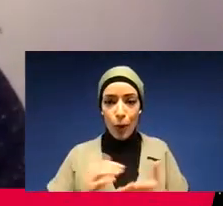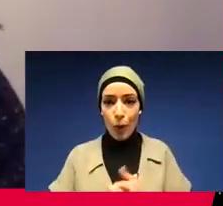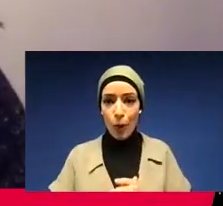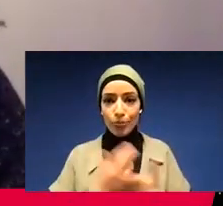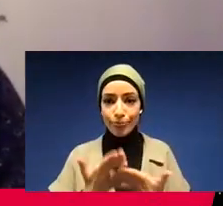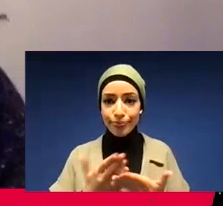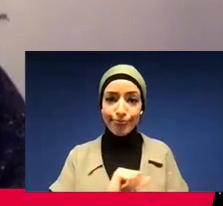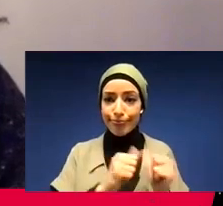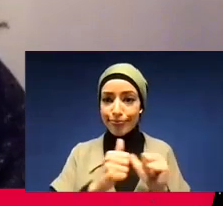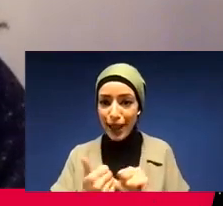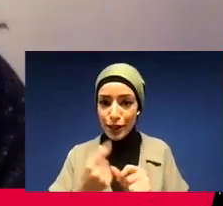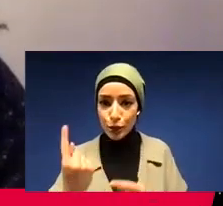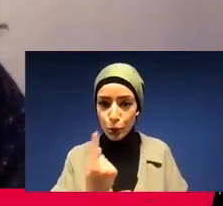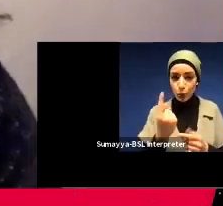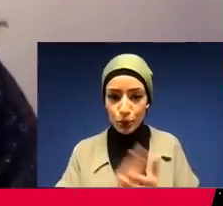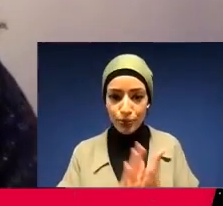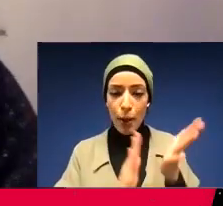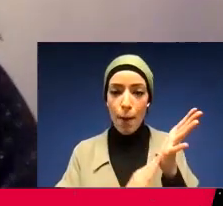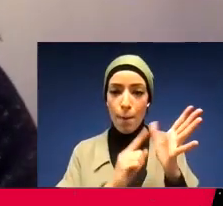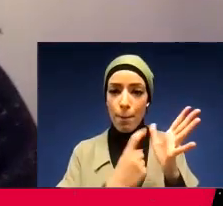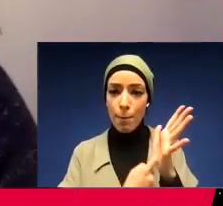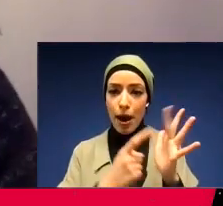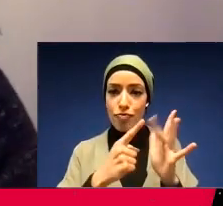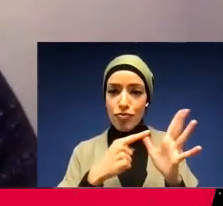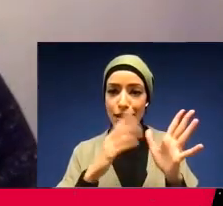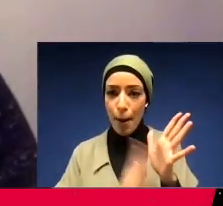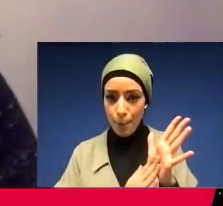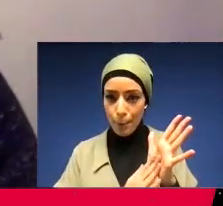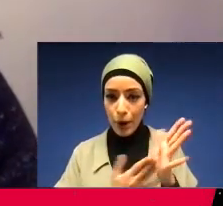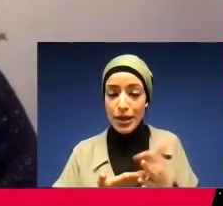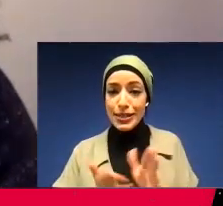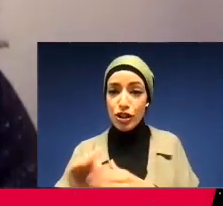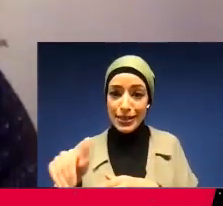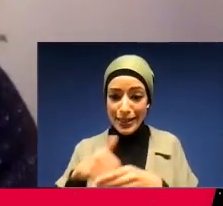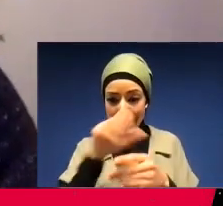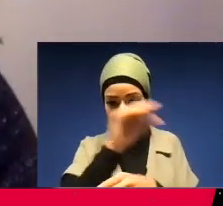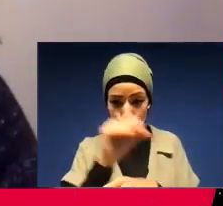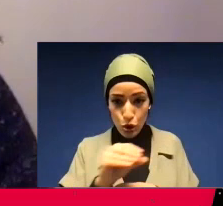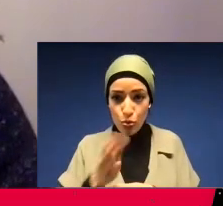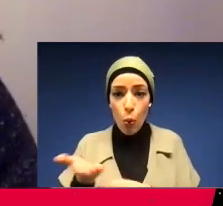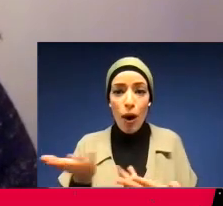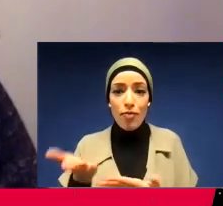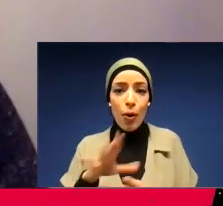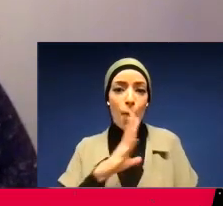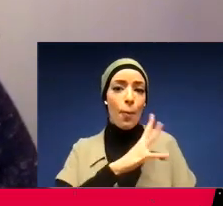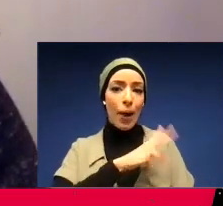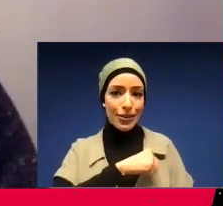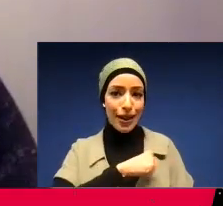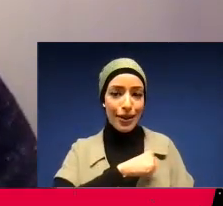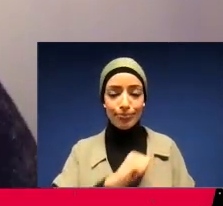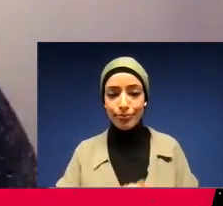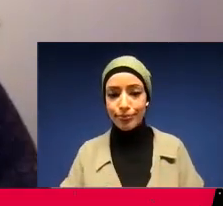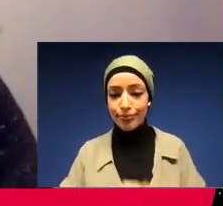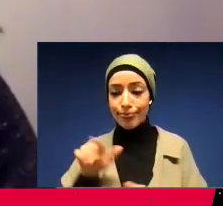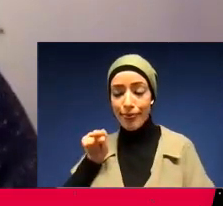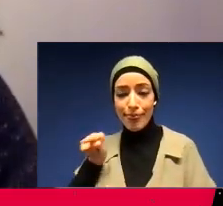swiftly move on to Mariam, who's joining us from Palestine. Mariam